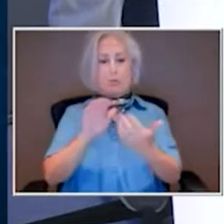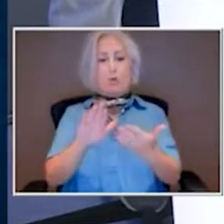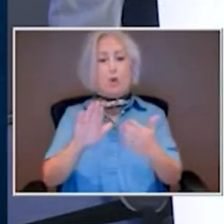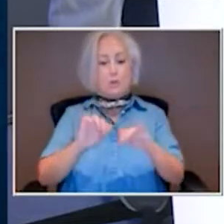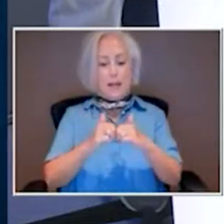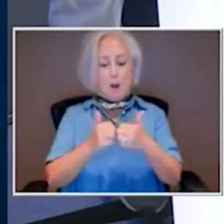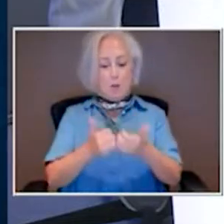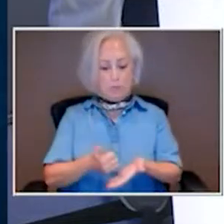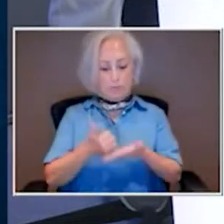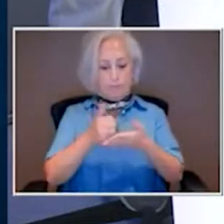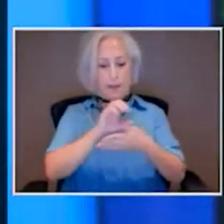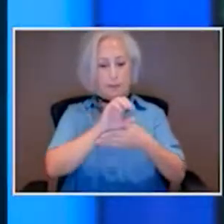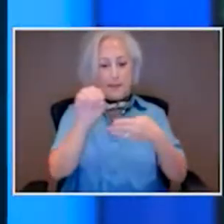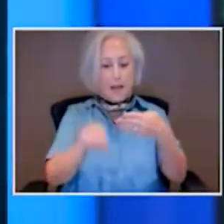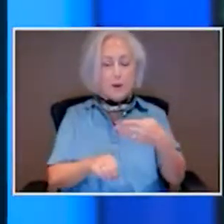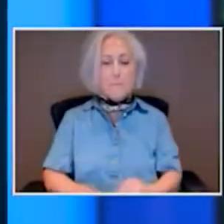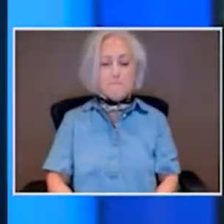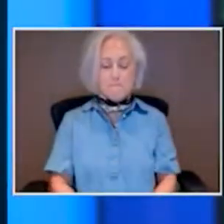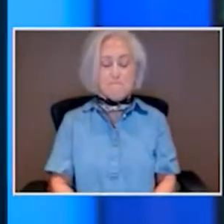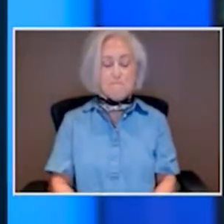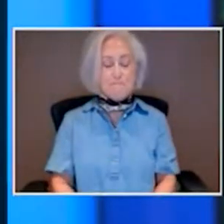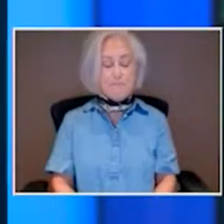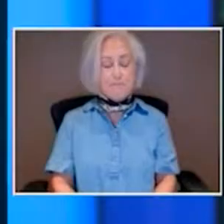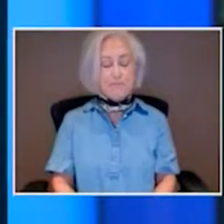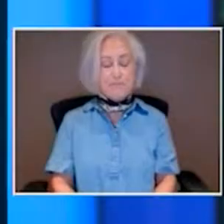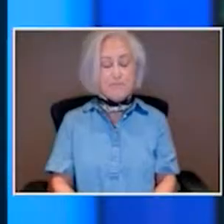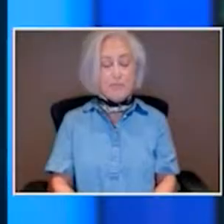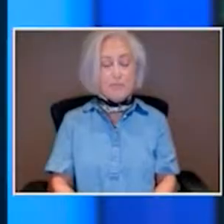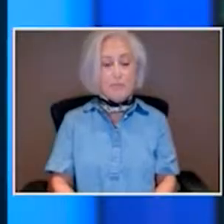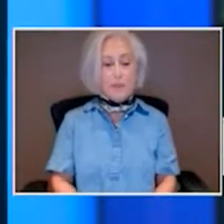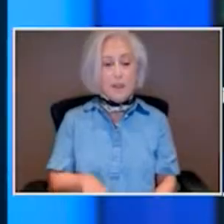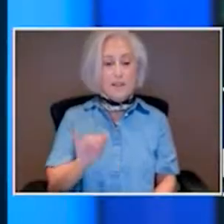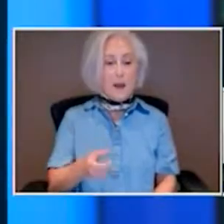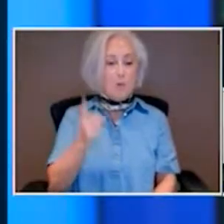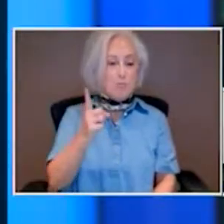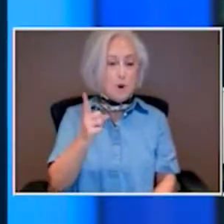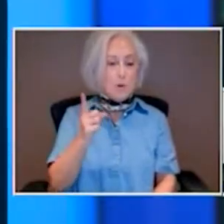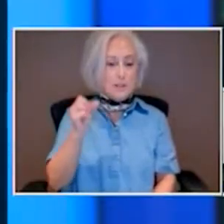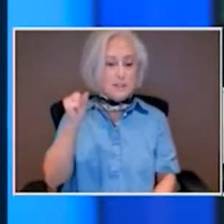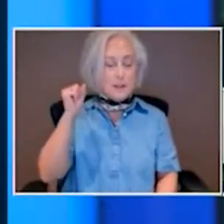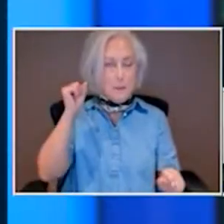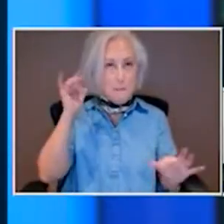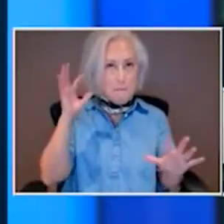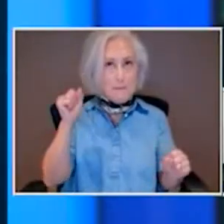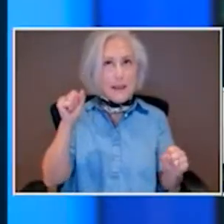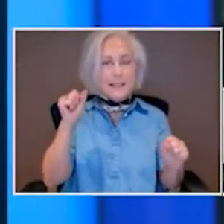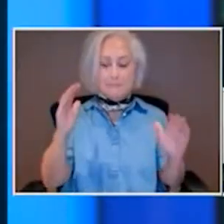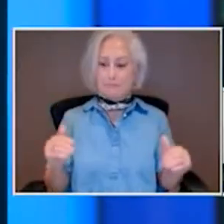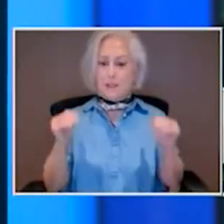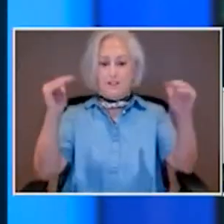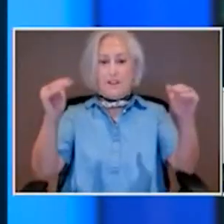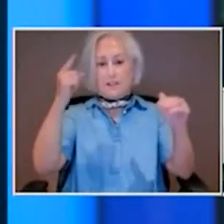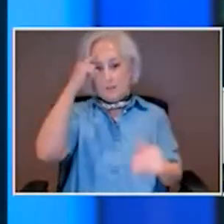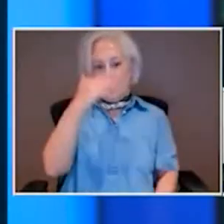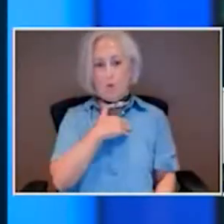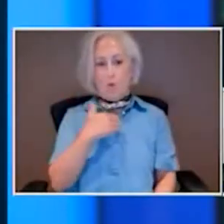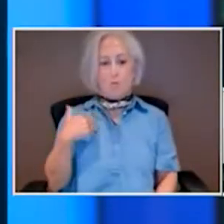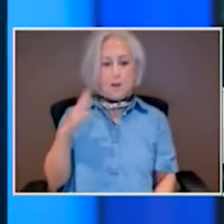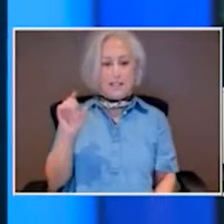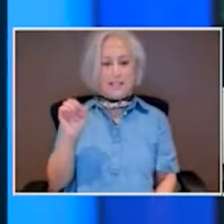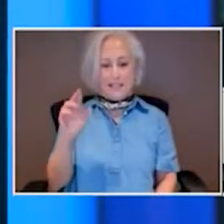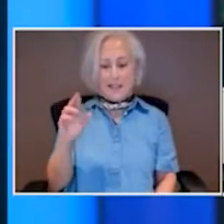for the patient? Absolutely. This, I would say, is one of the most incredible advancements that we have made for breast cancer in the last